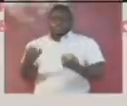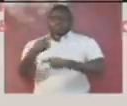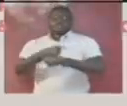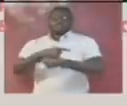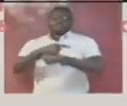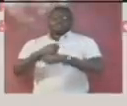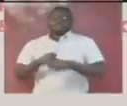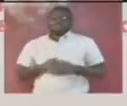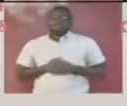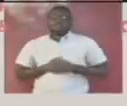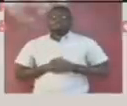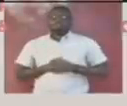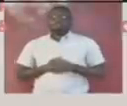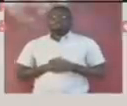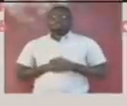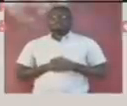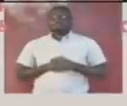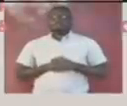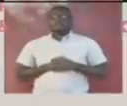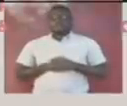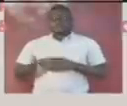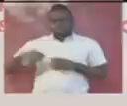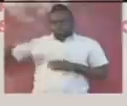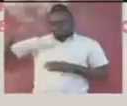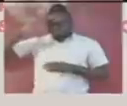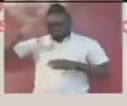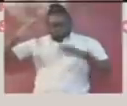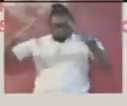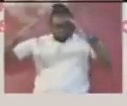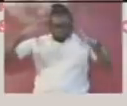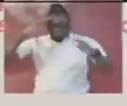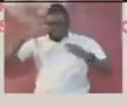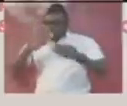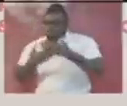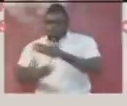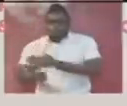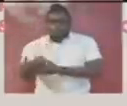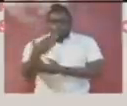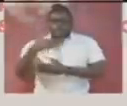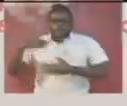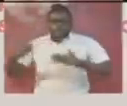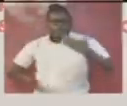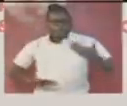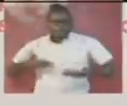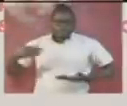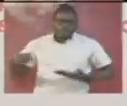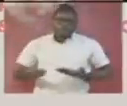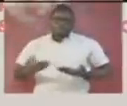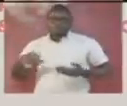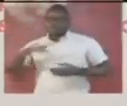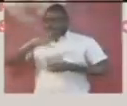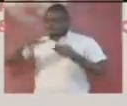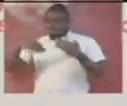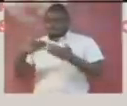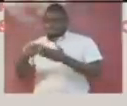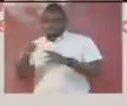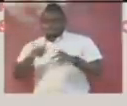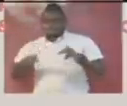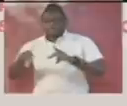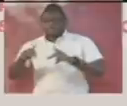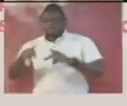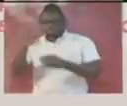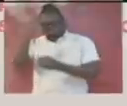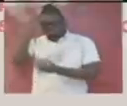Good morning and welcome to another Ministry of Health virtual media conference which provides you with clear and